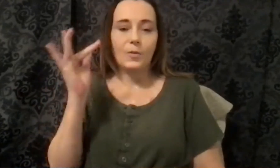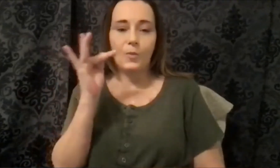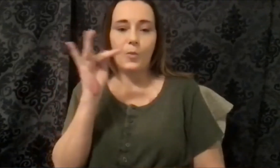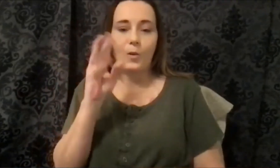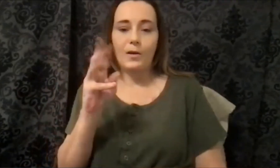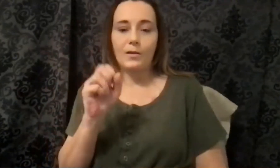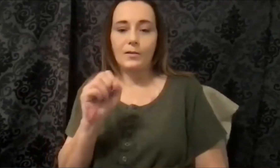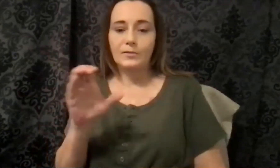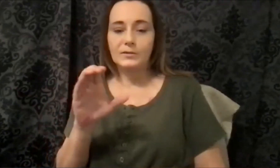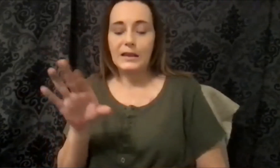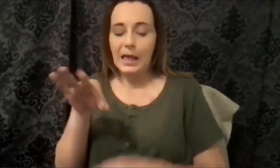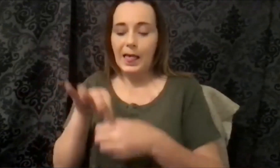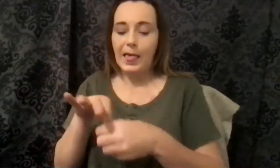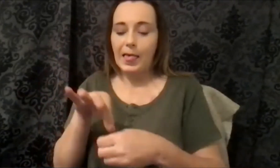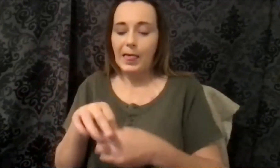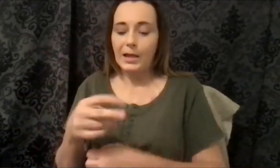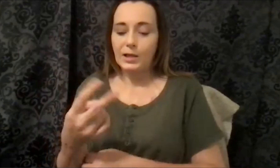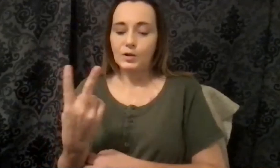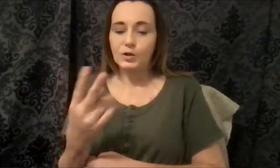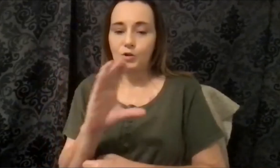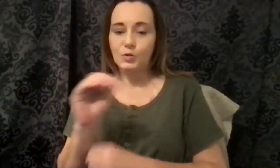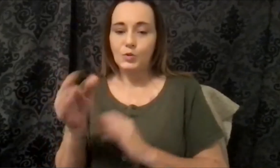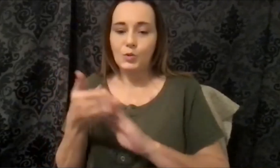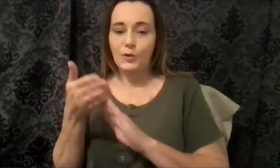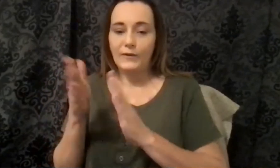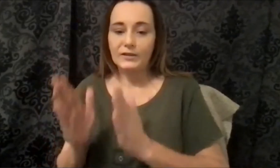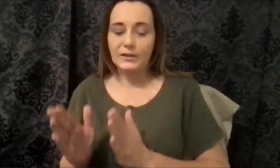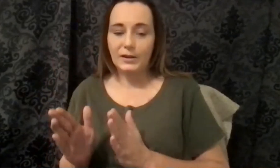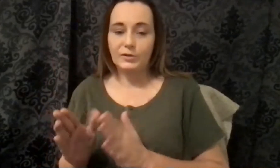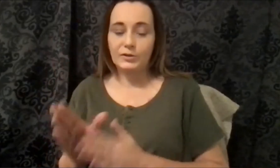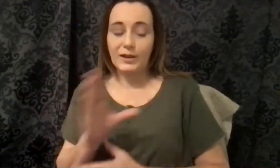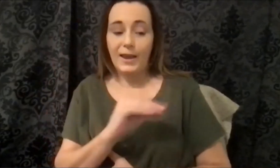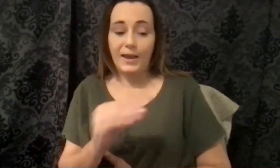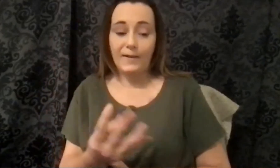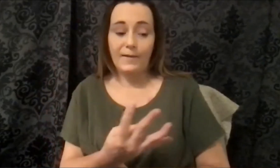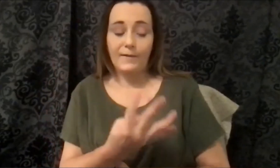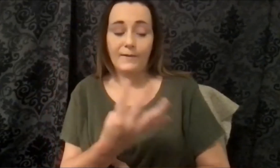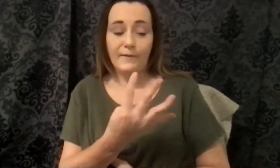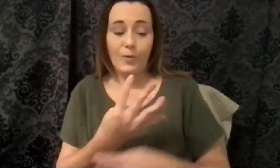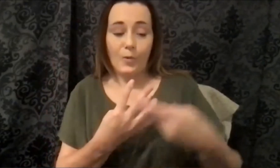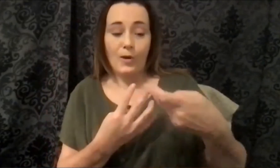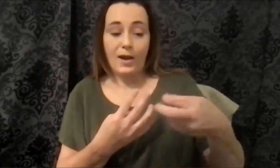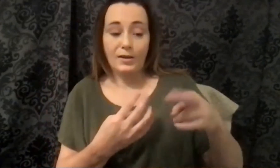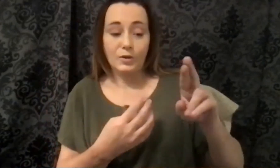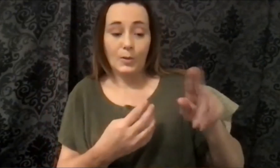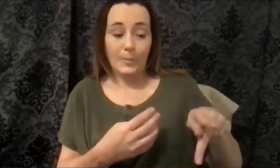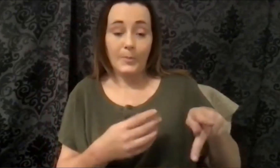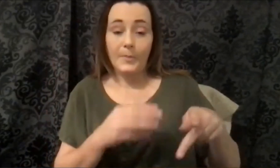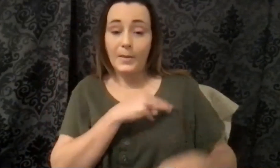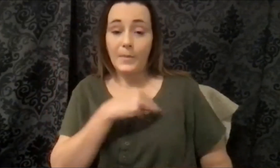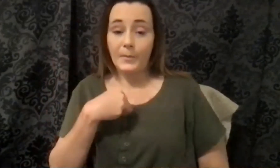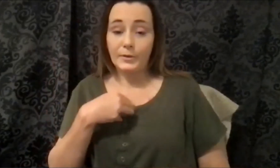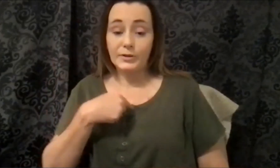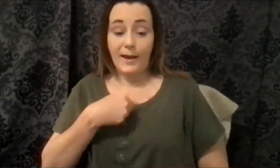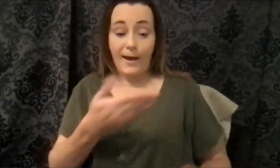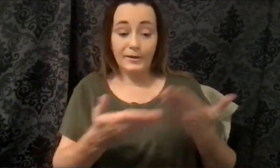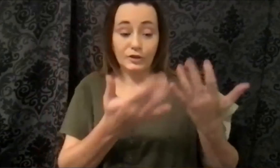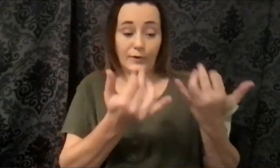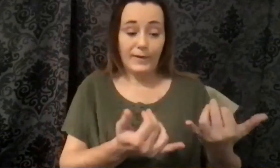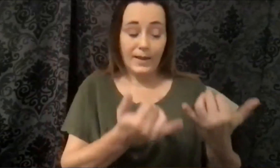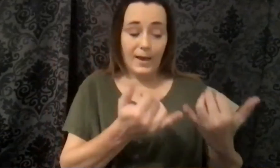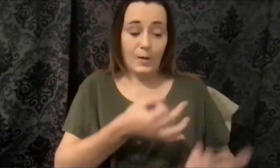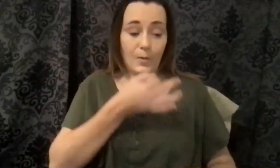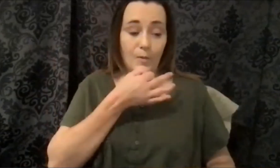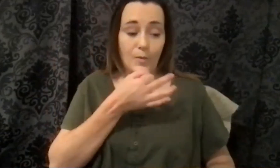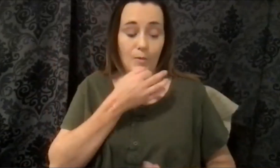two co-facilitators and 4 HRP members. I serve right now, I'm coming up to be the